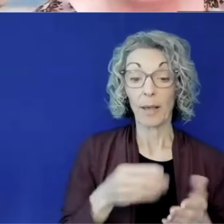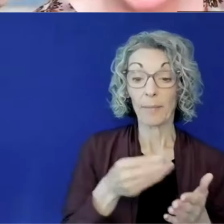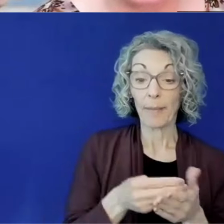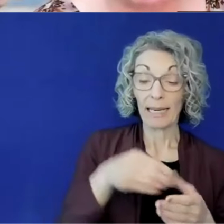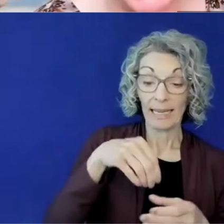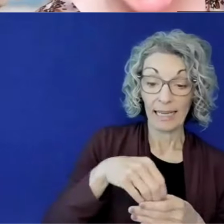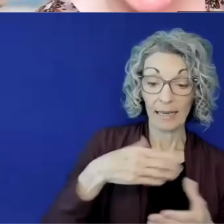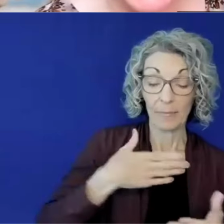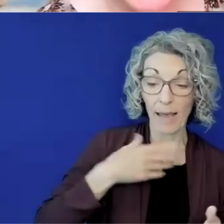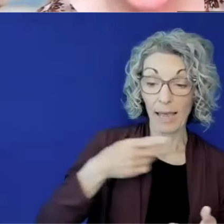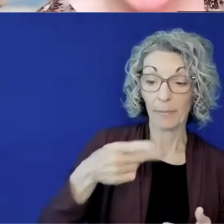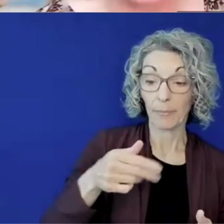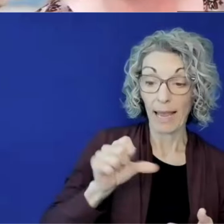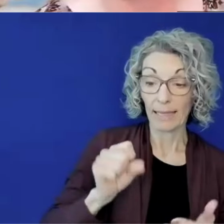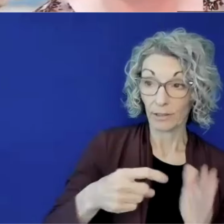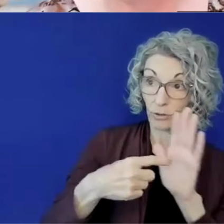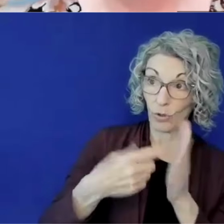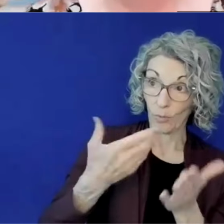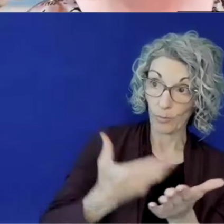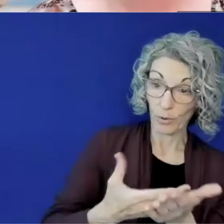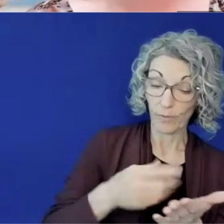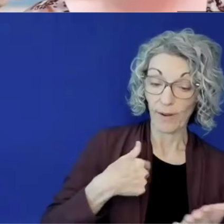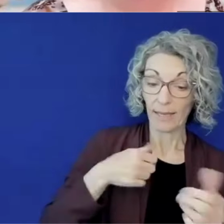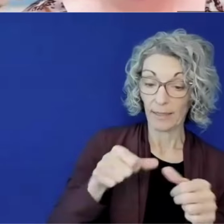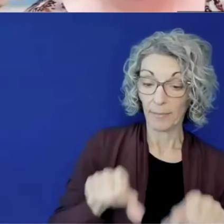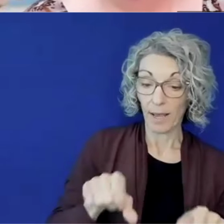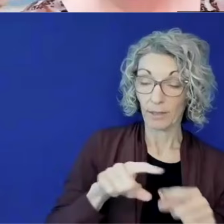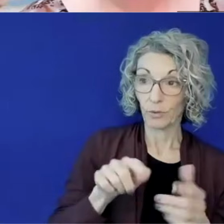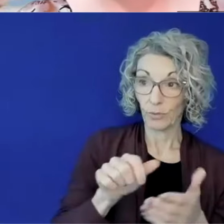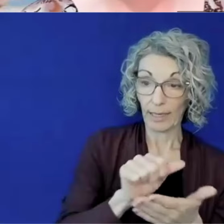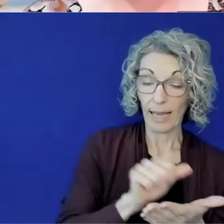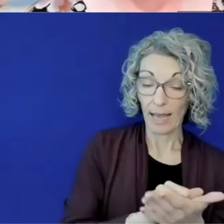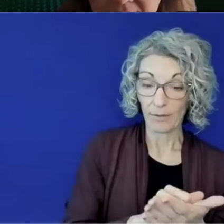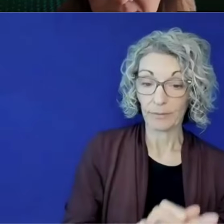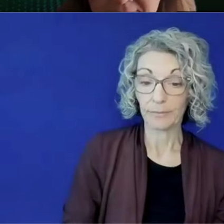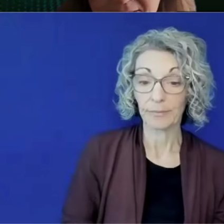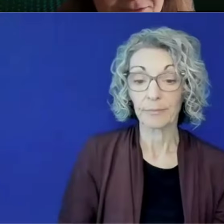proof of that deposit into my account.